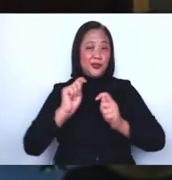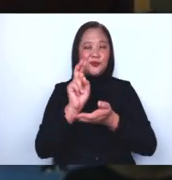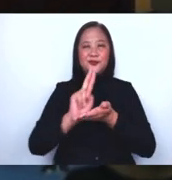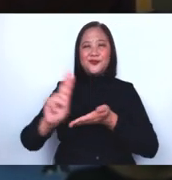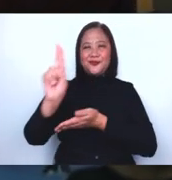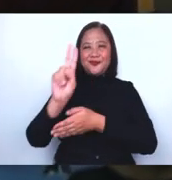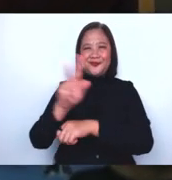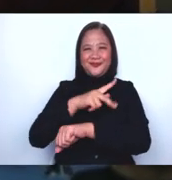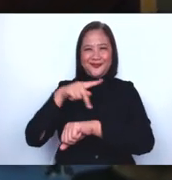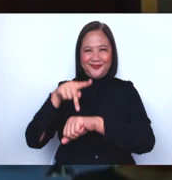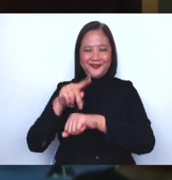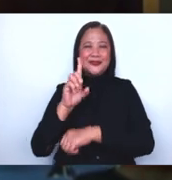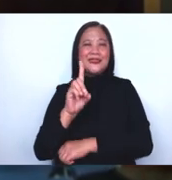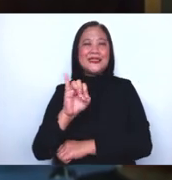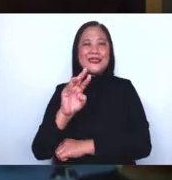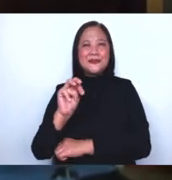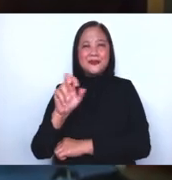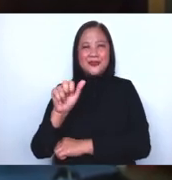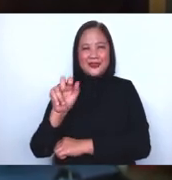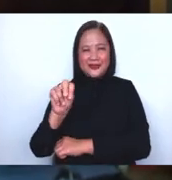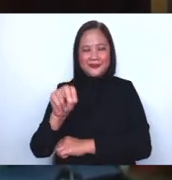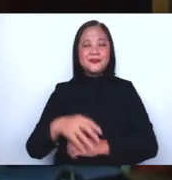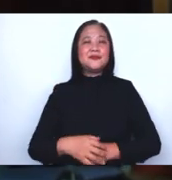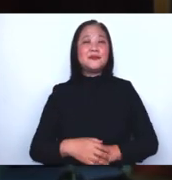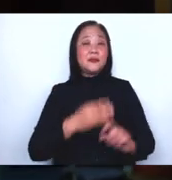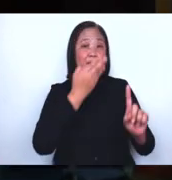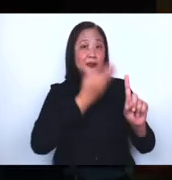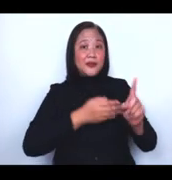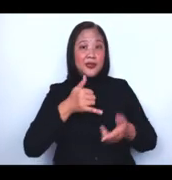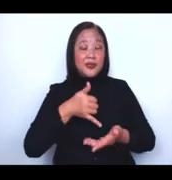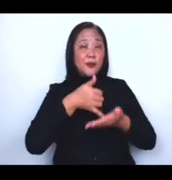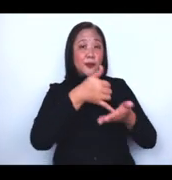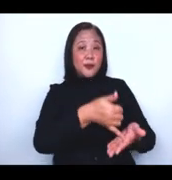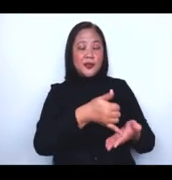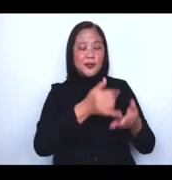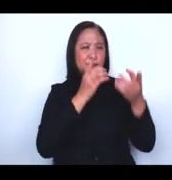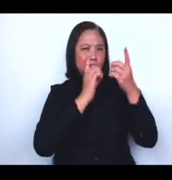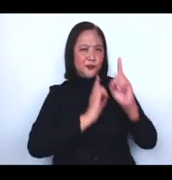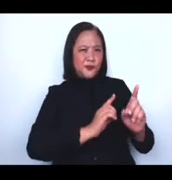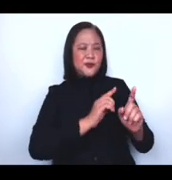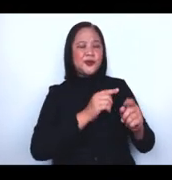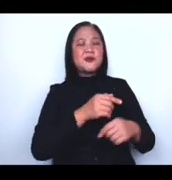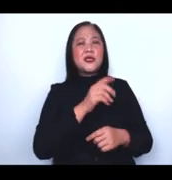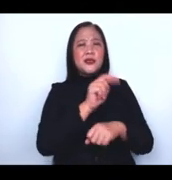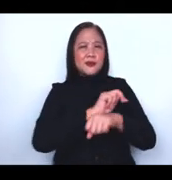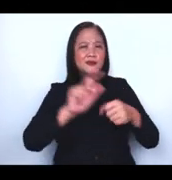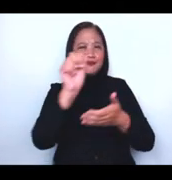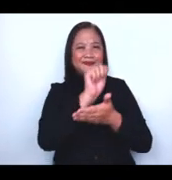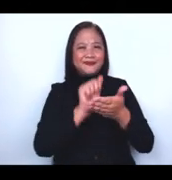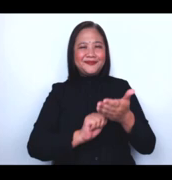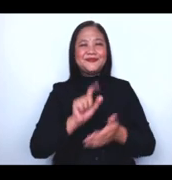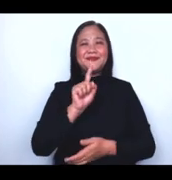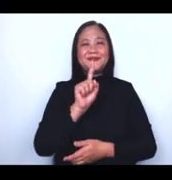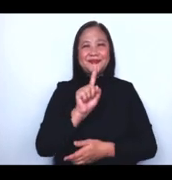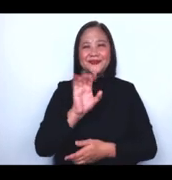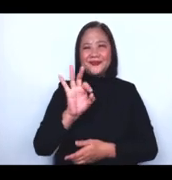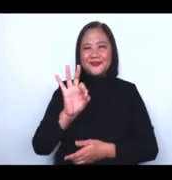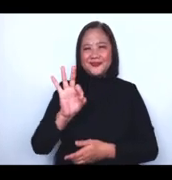the University of the Philippines, Diliman. He was awarded the Distinction of National Artist